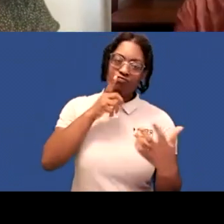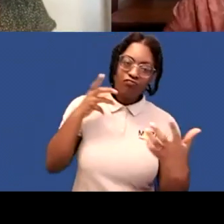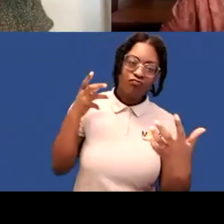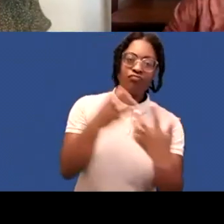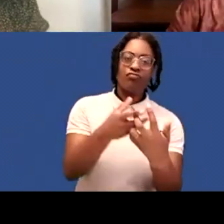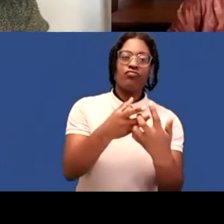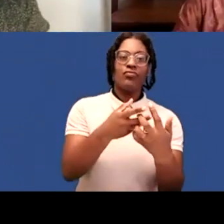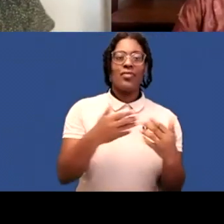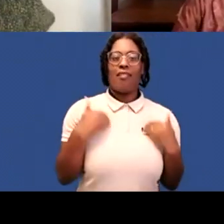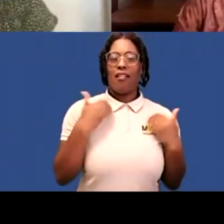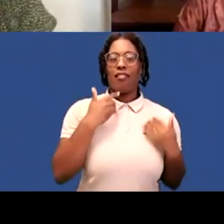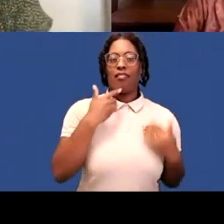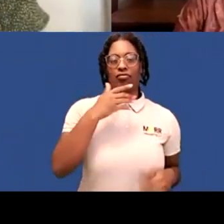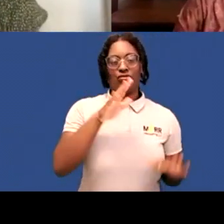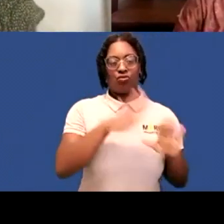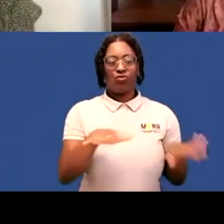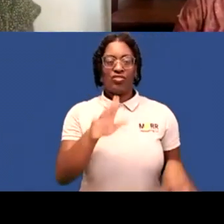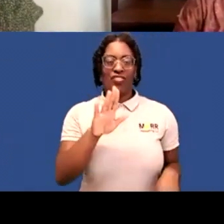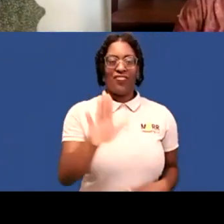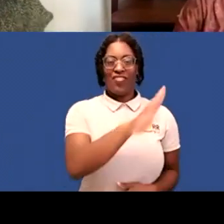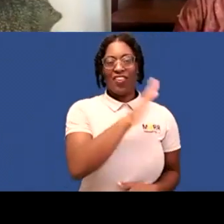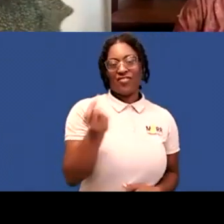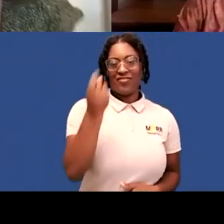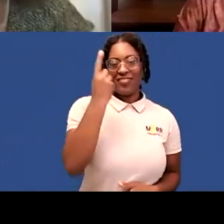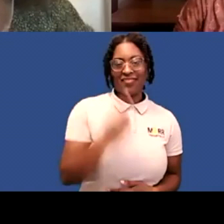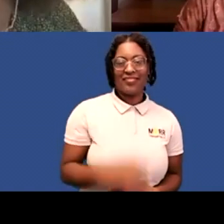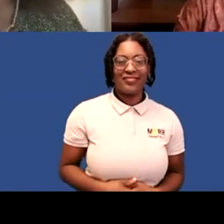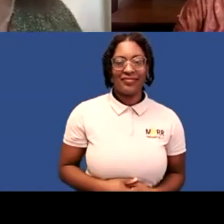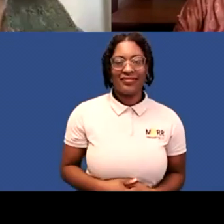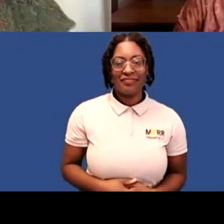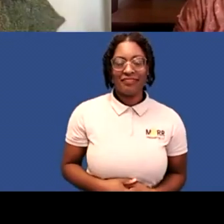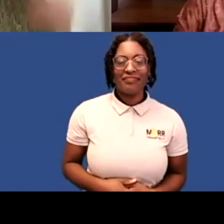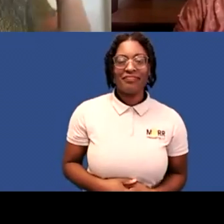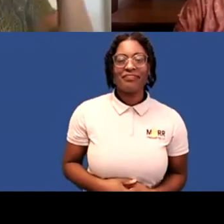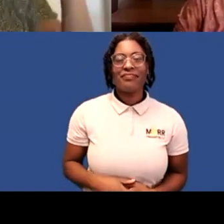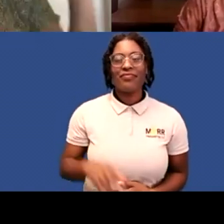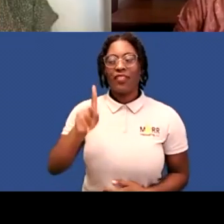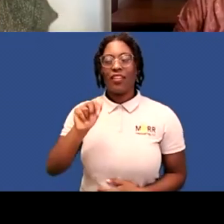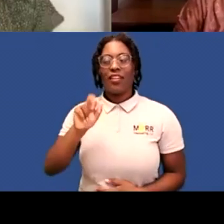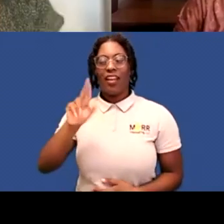forecast that for all of us. Plug, okay.